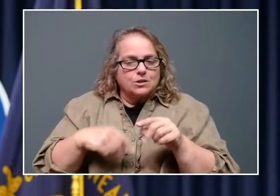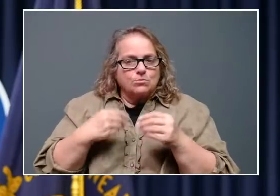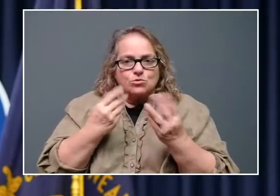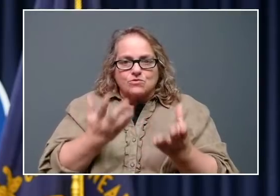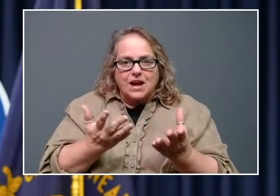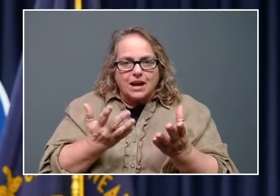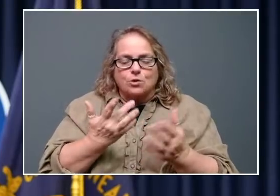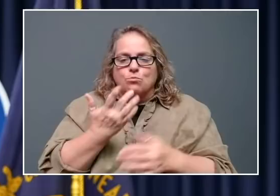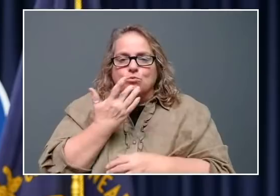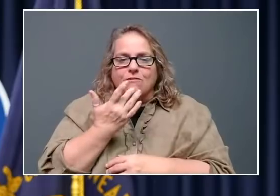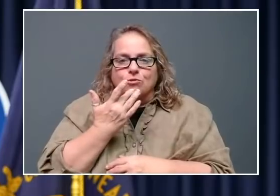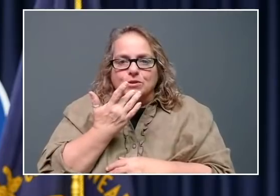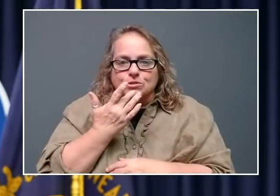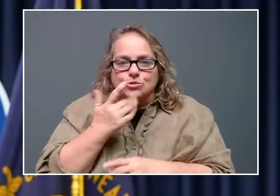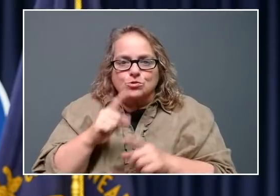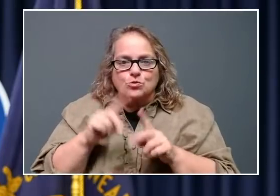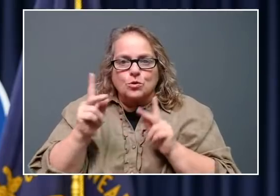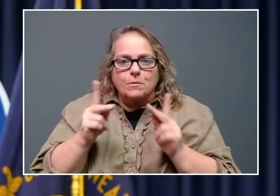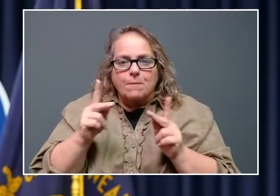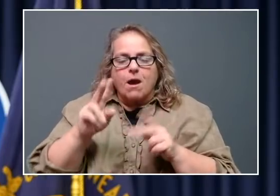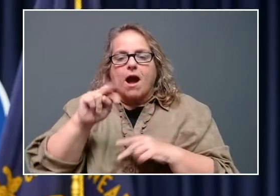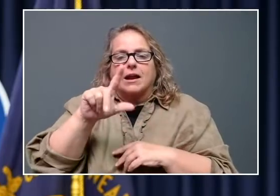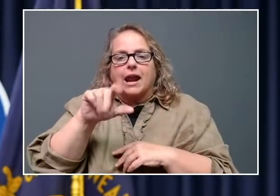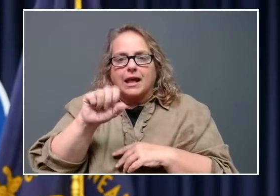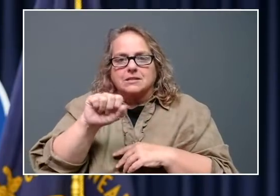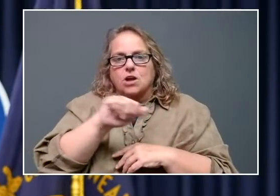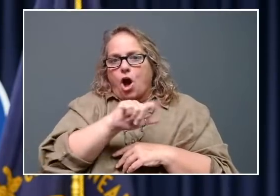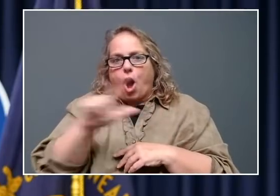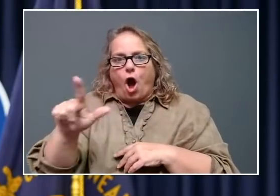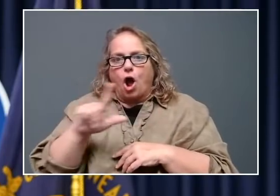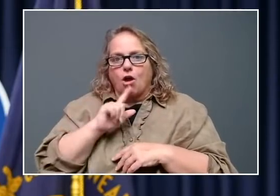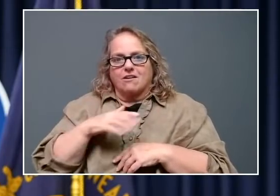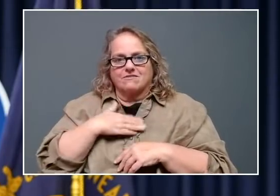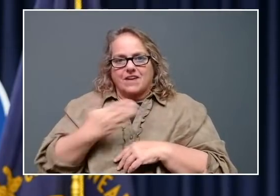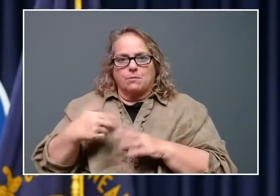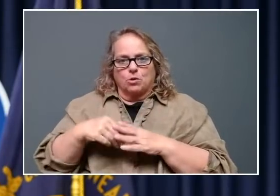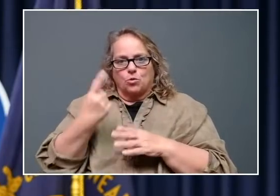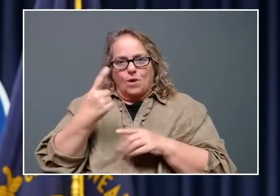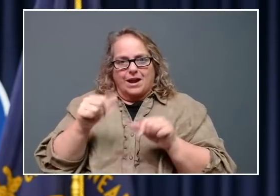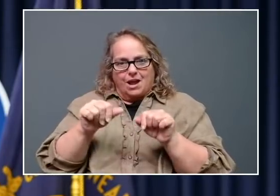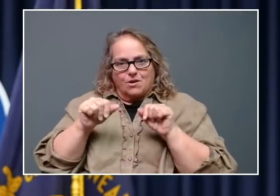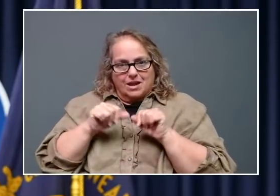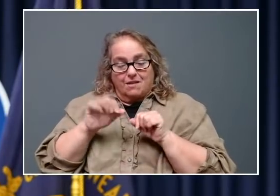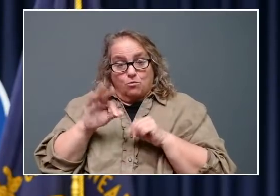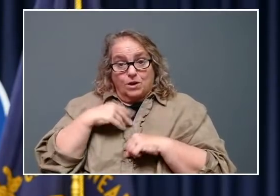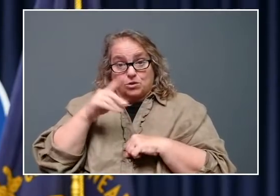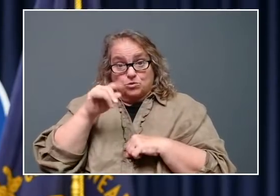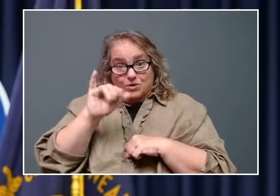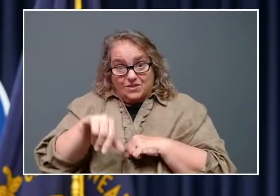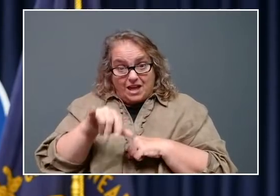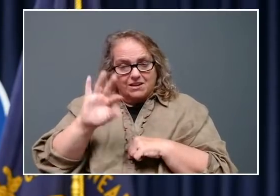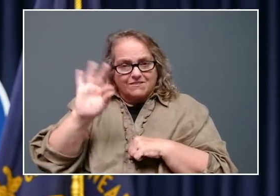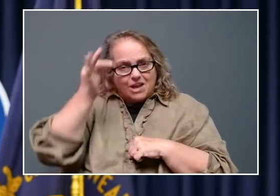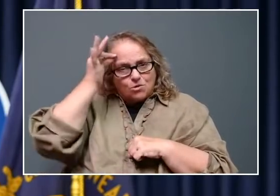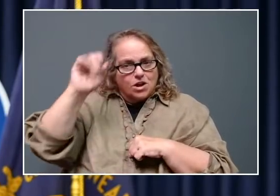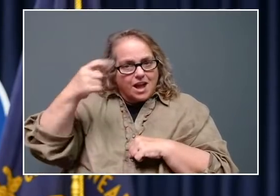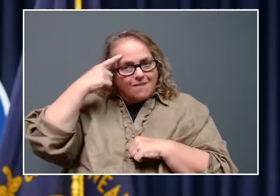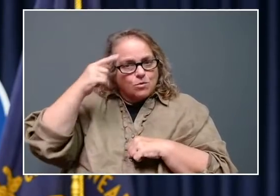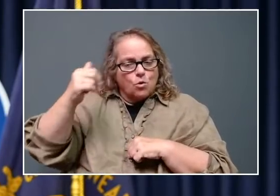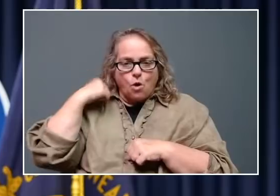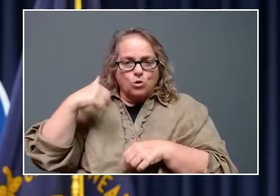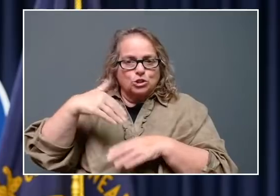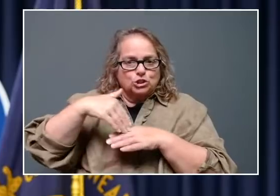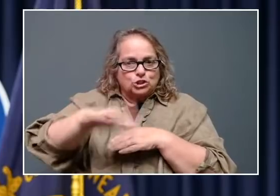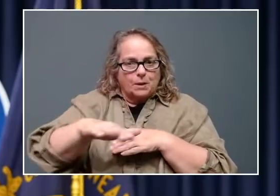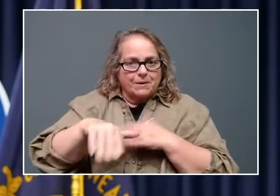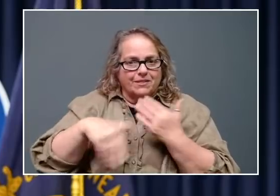preference to people unless they're all readily available in an area. If we do that, the federal government does not ship us the next